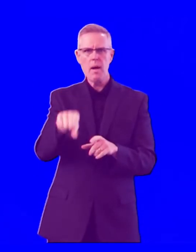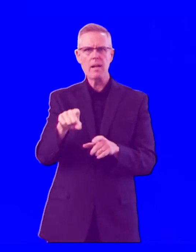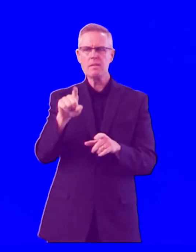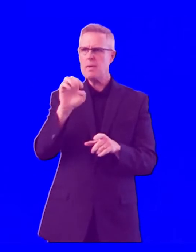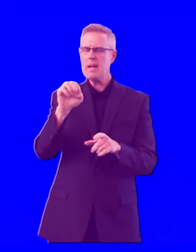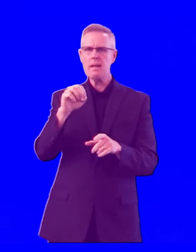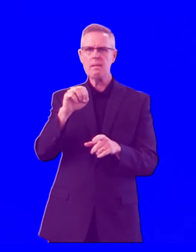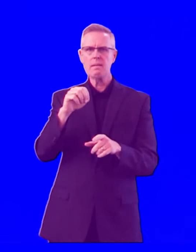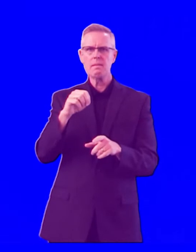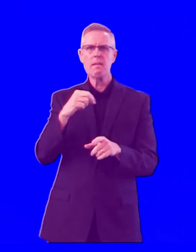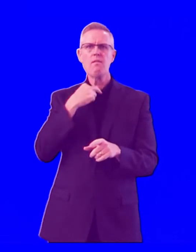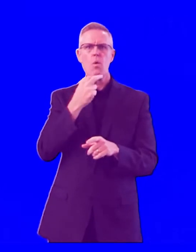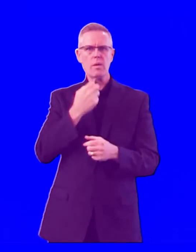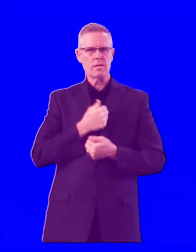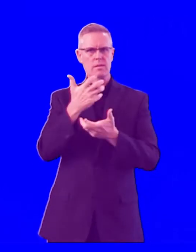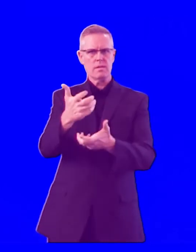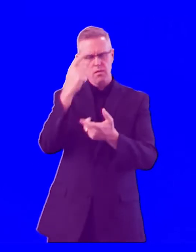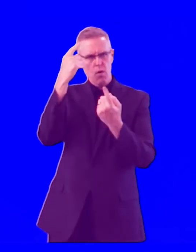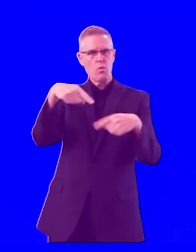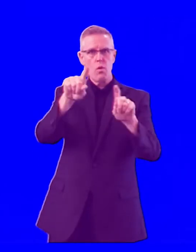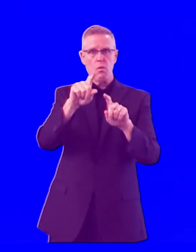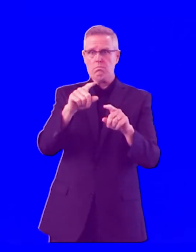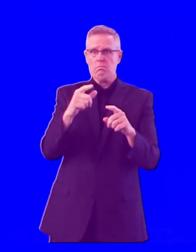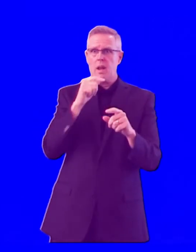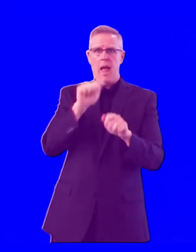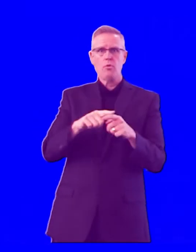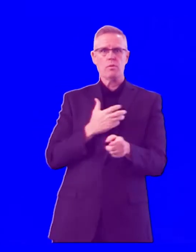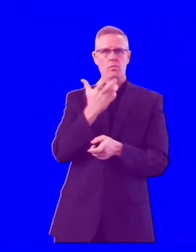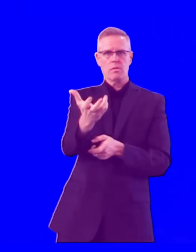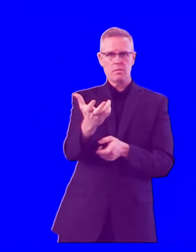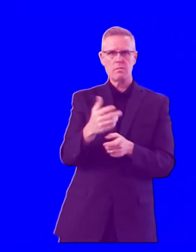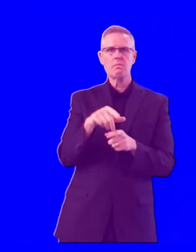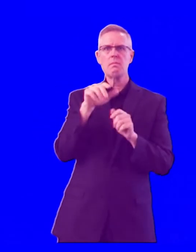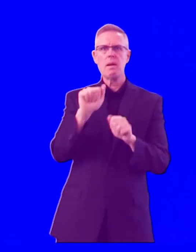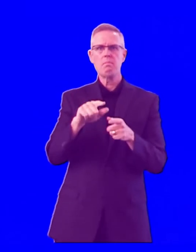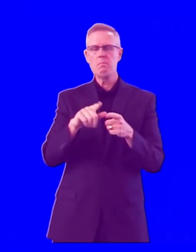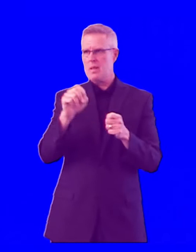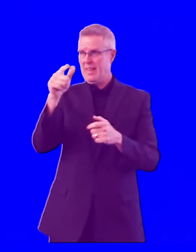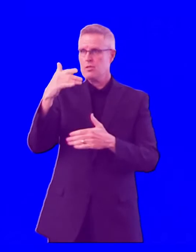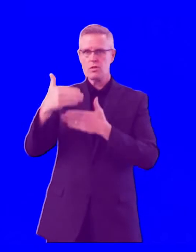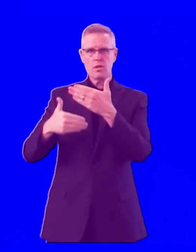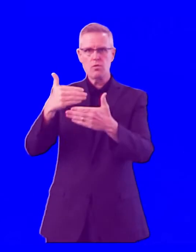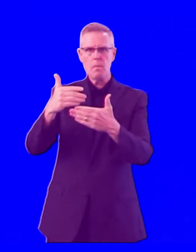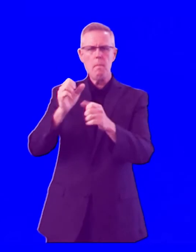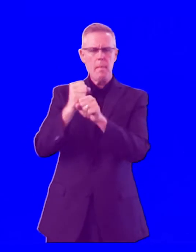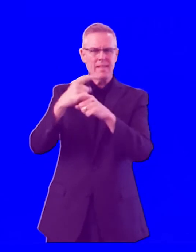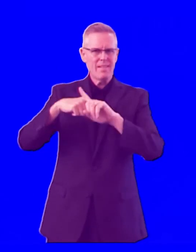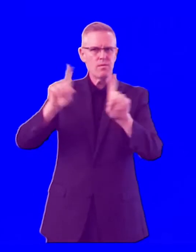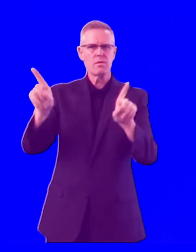be that voice for those who may not have a voice. You must be that generation that makes the